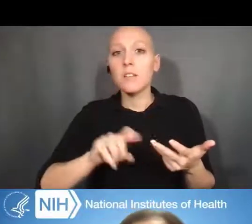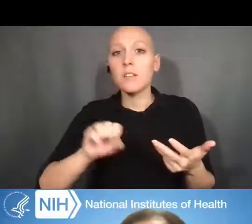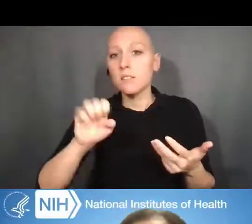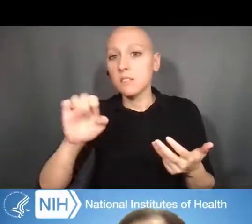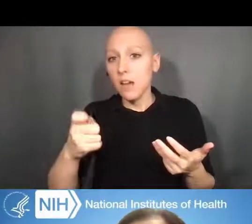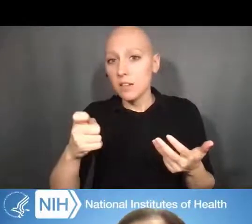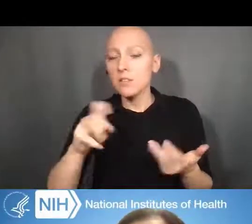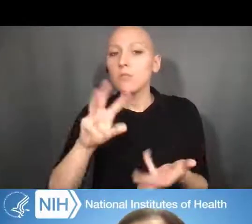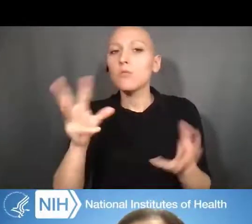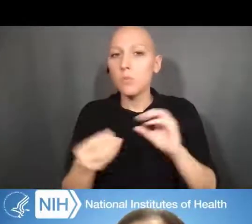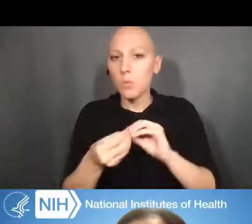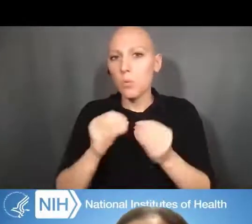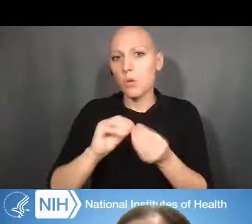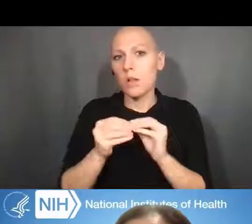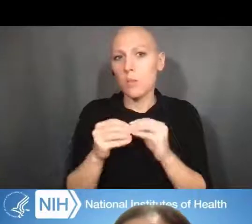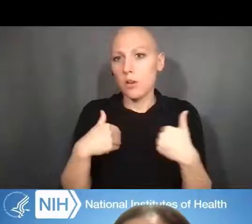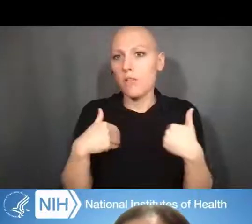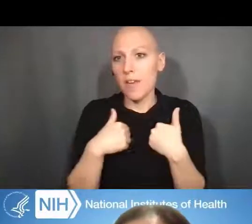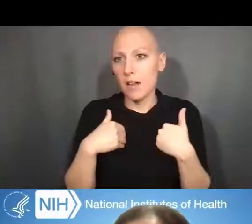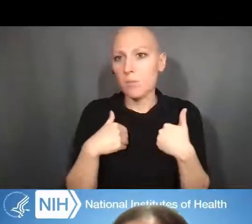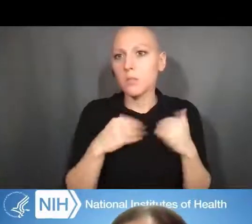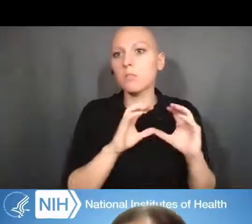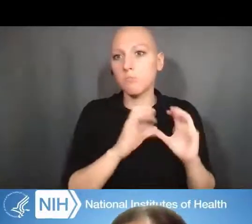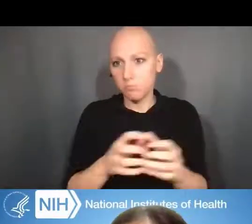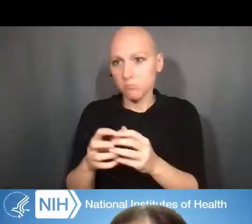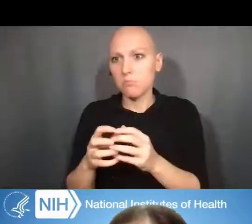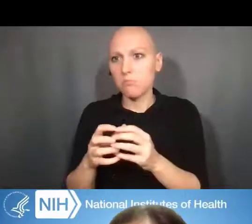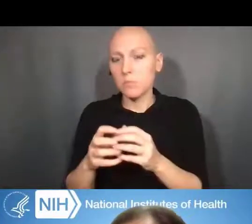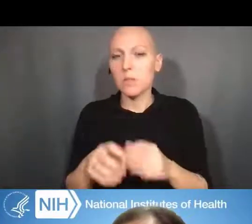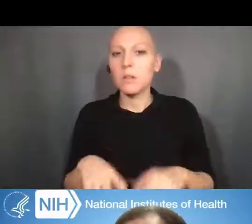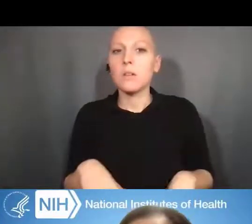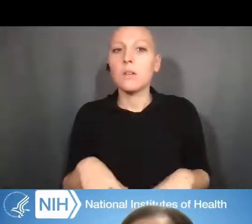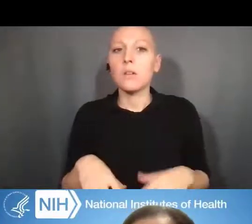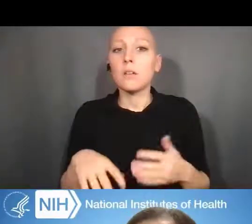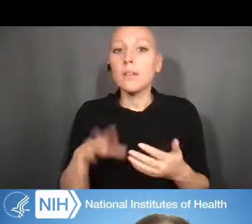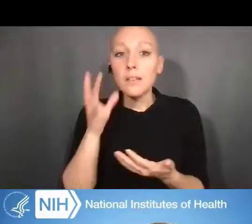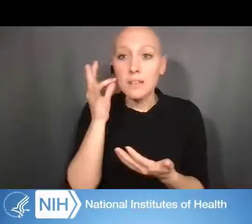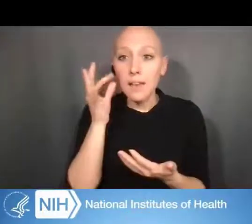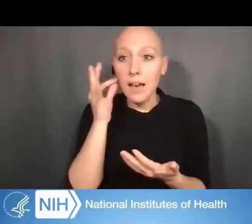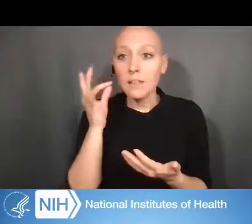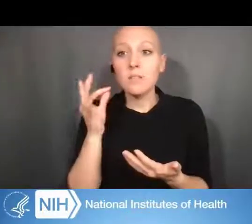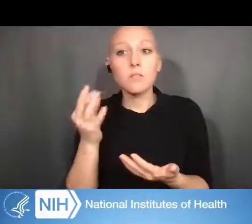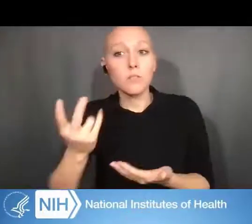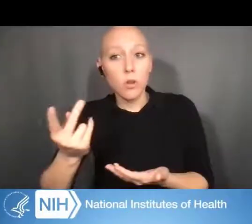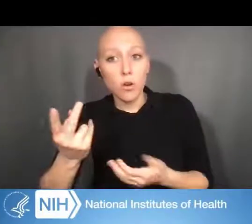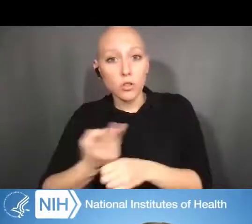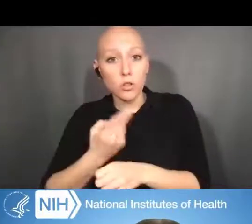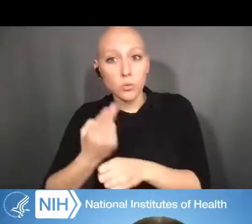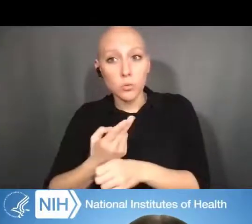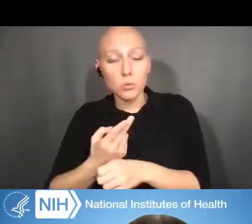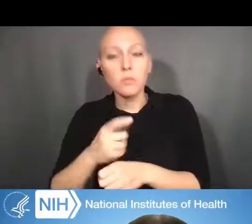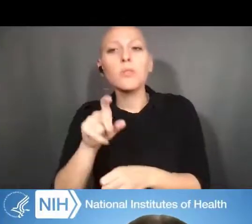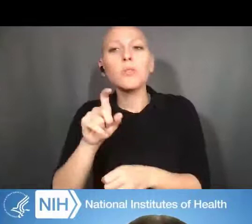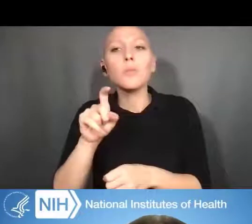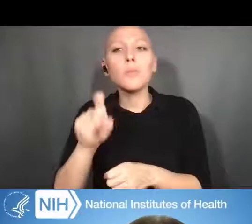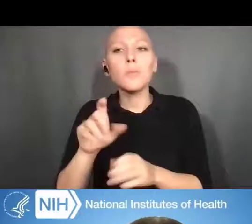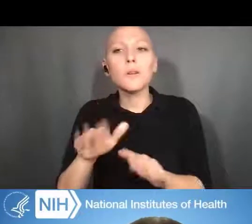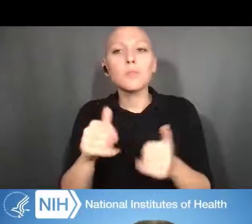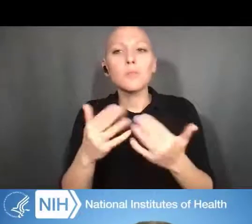by species. If cats or dogs are used, you must also provide the source in your